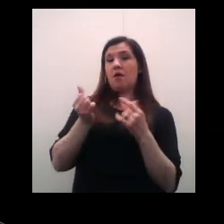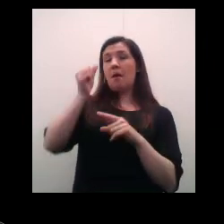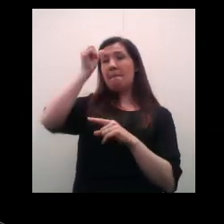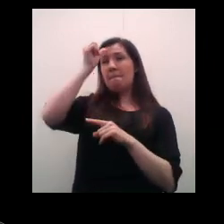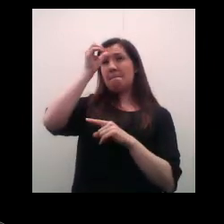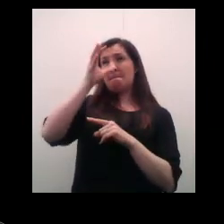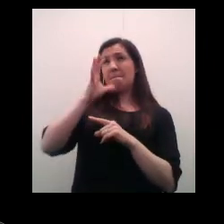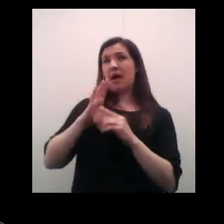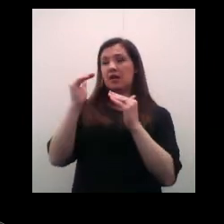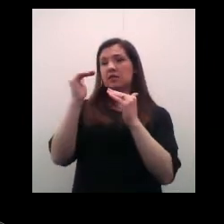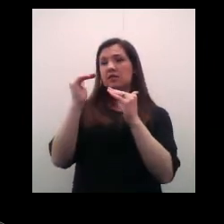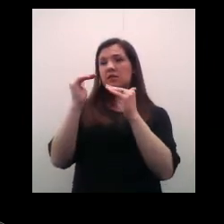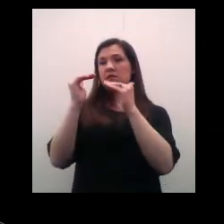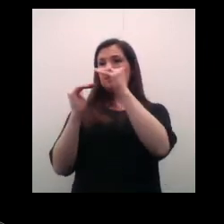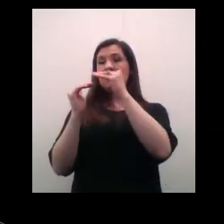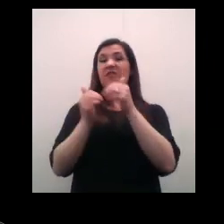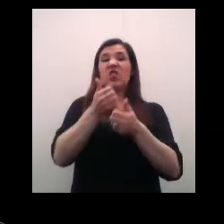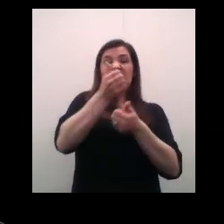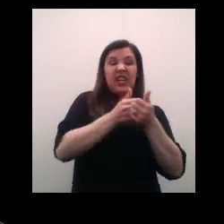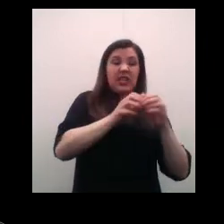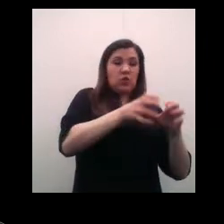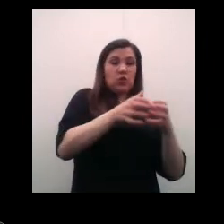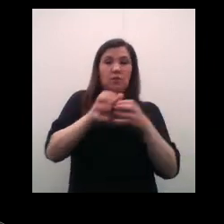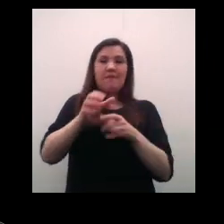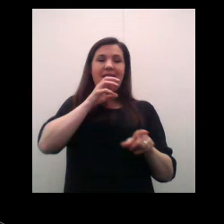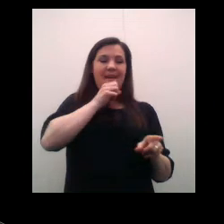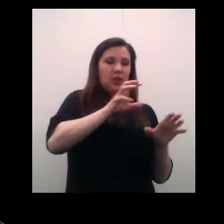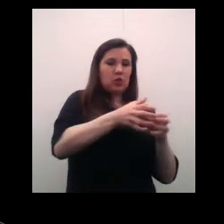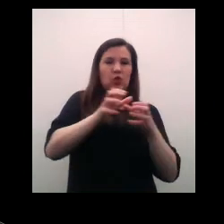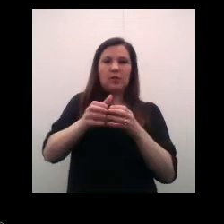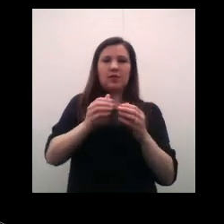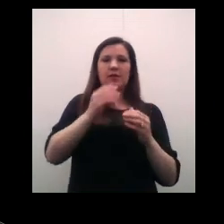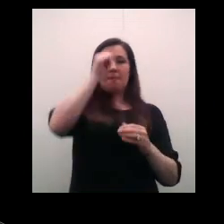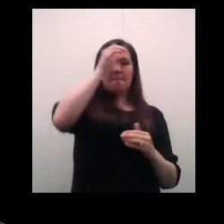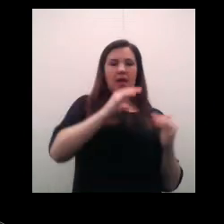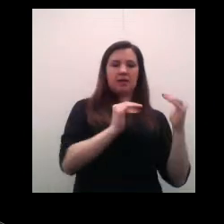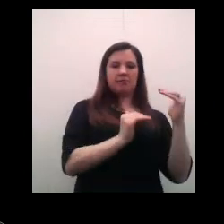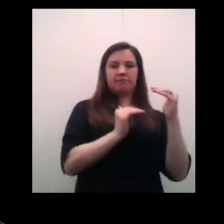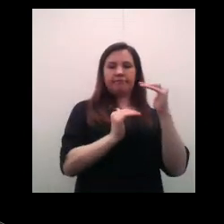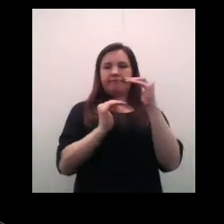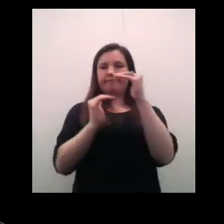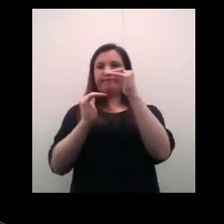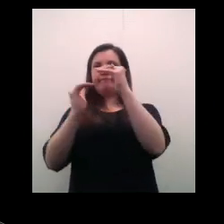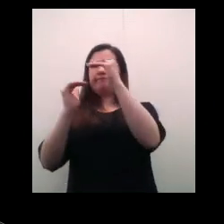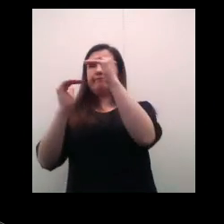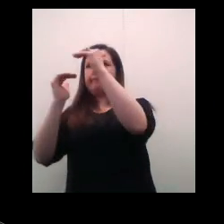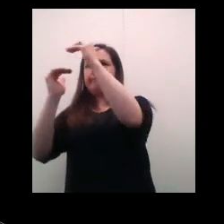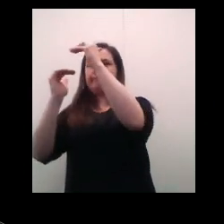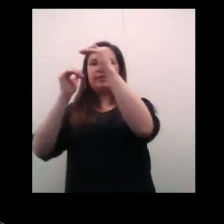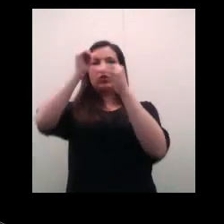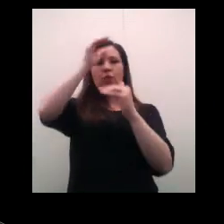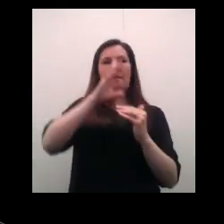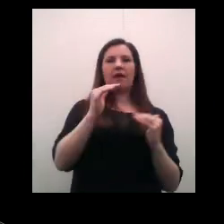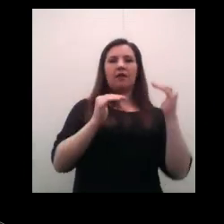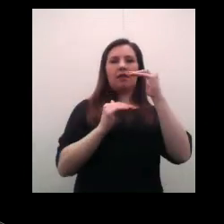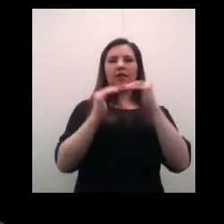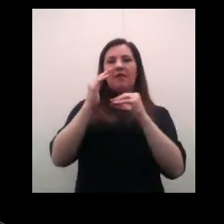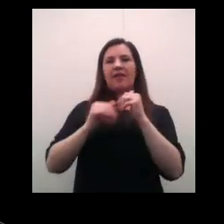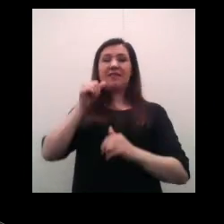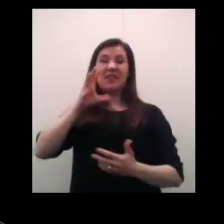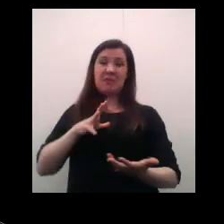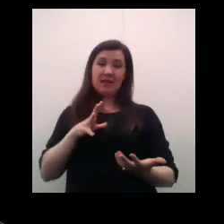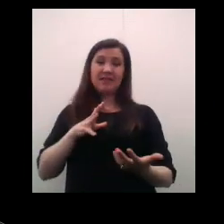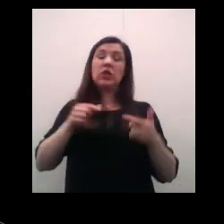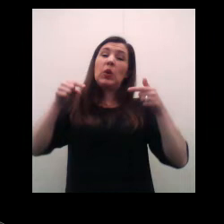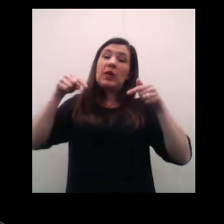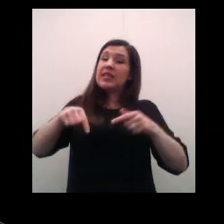I believe, are greater in every age category. So this just goes to show that this is a disease